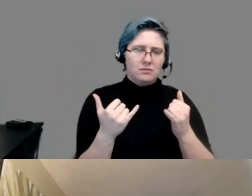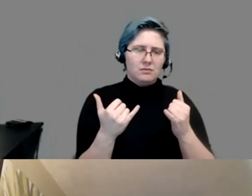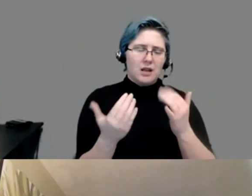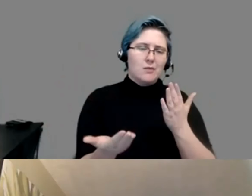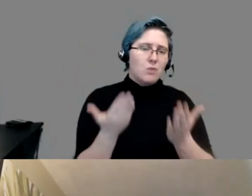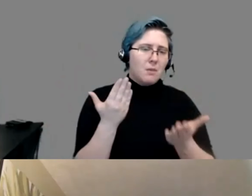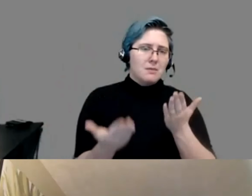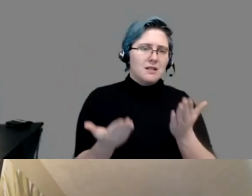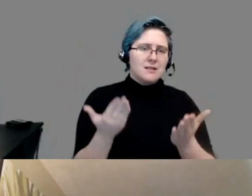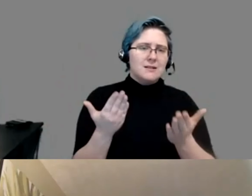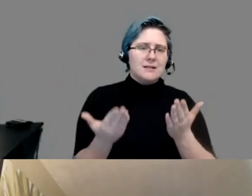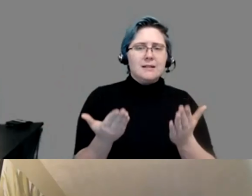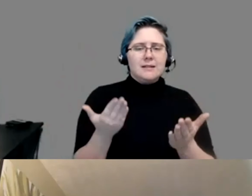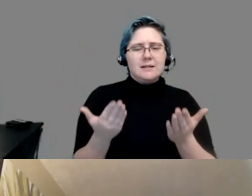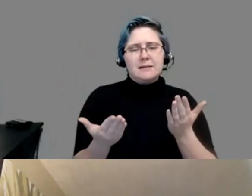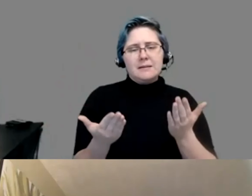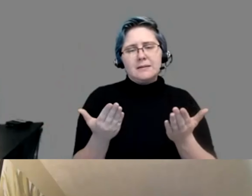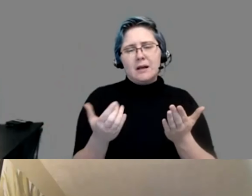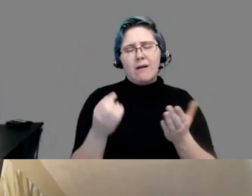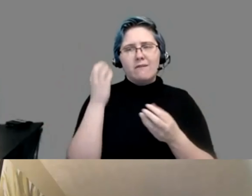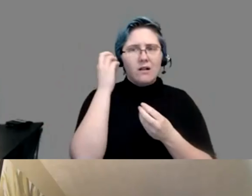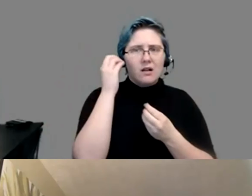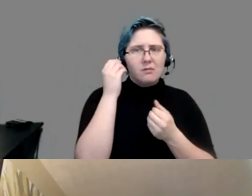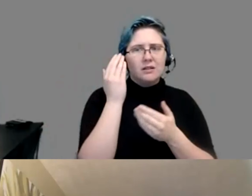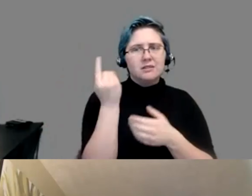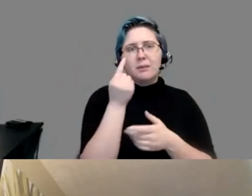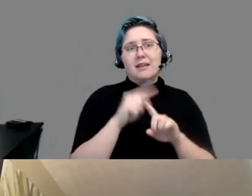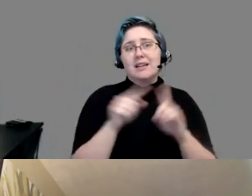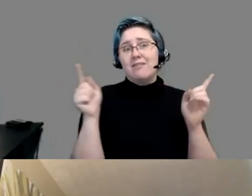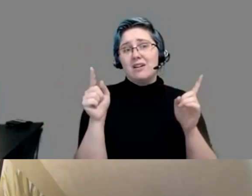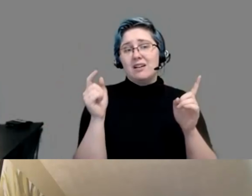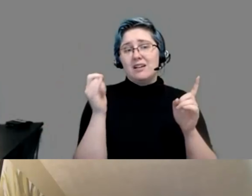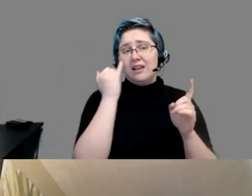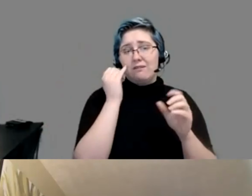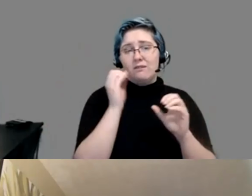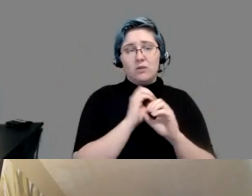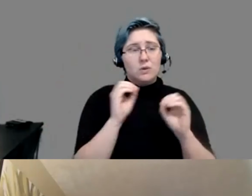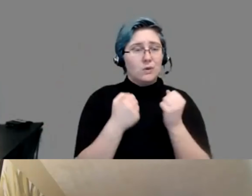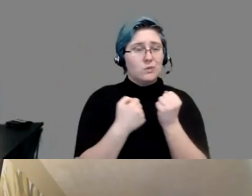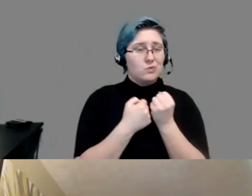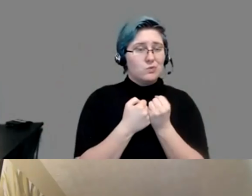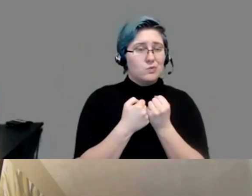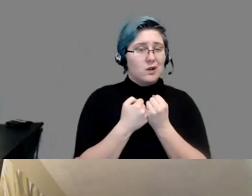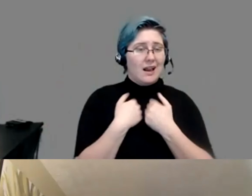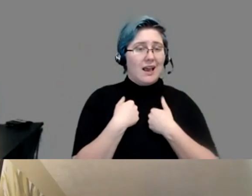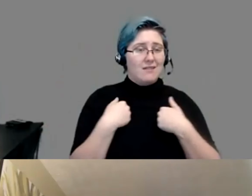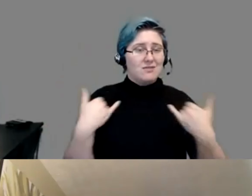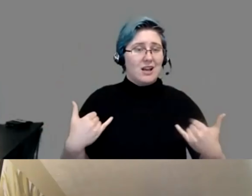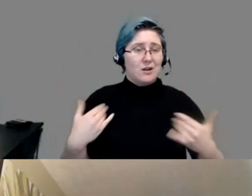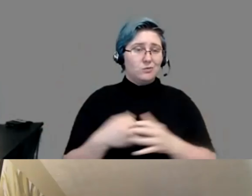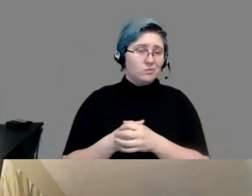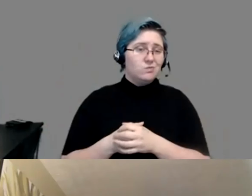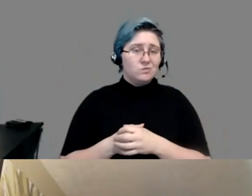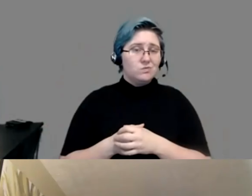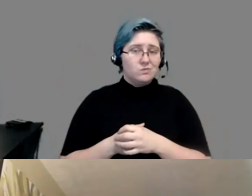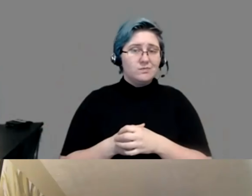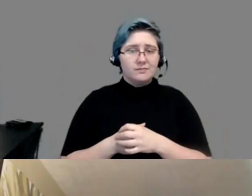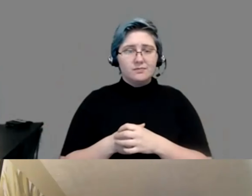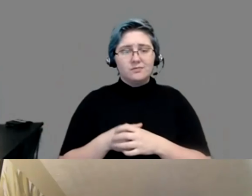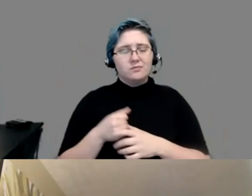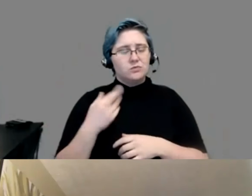probably would thought about something different if I hadn't had the support that I have now. Right. Yeah.